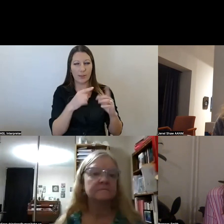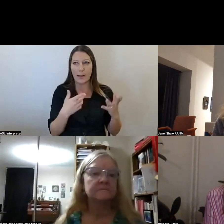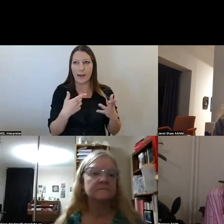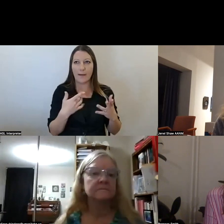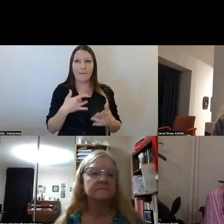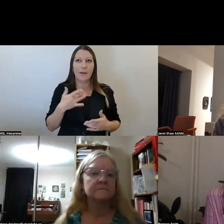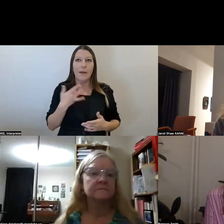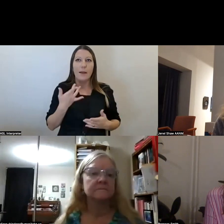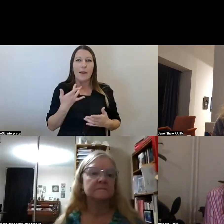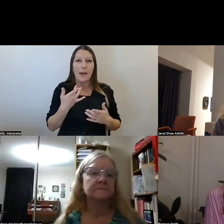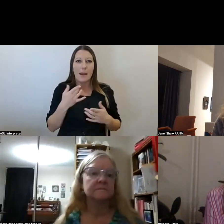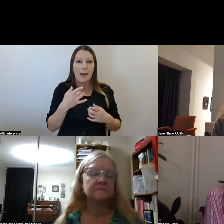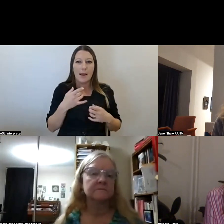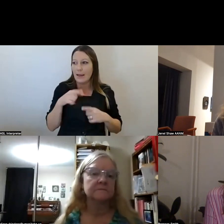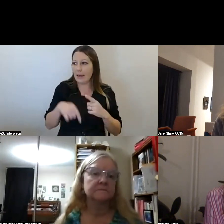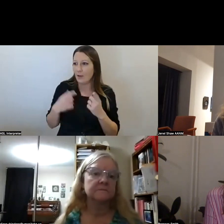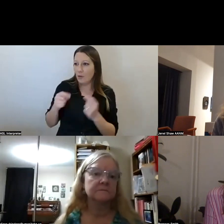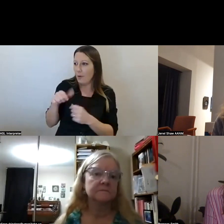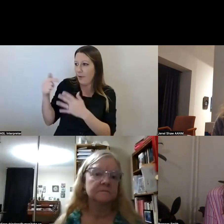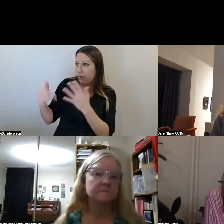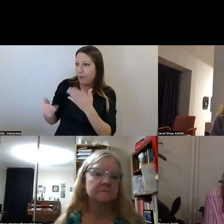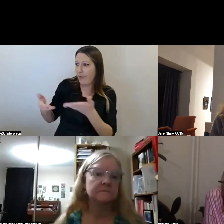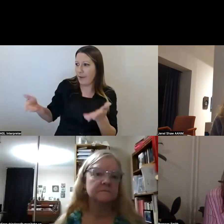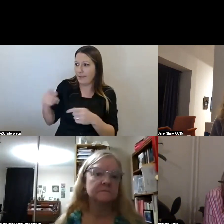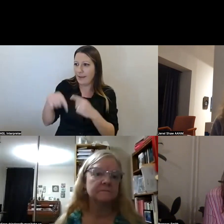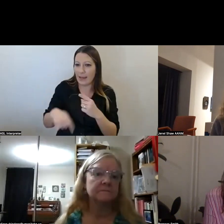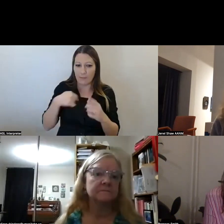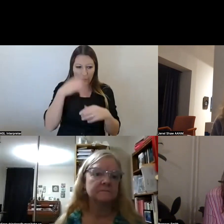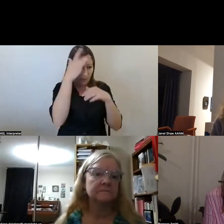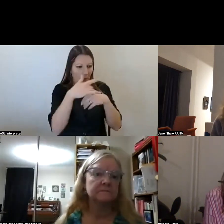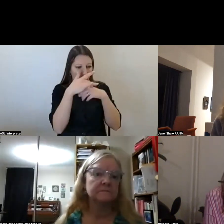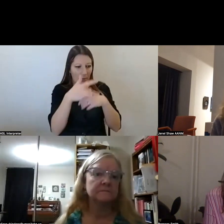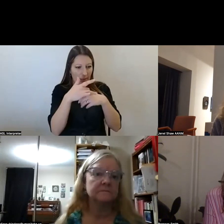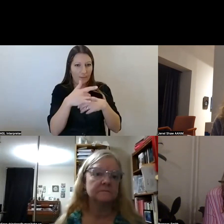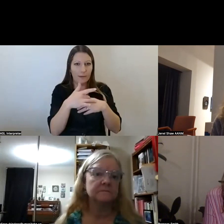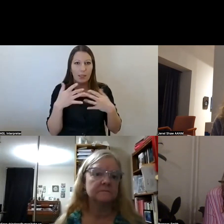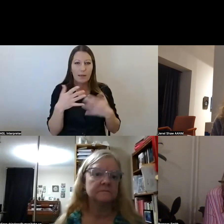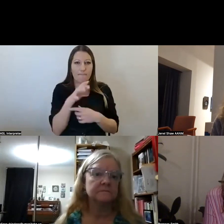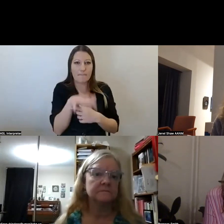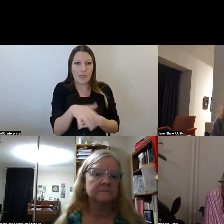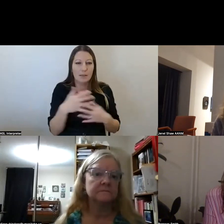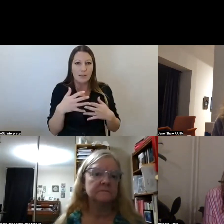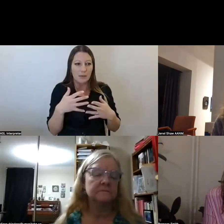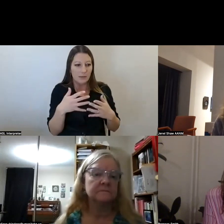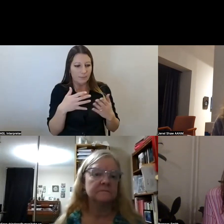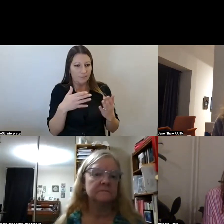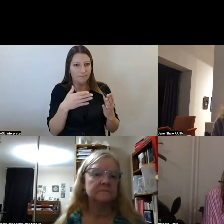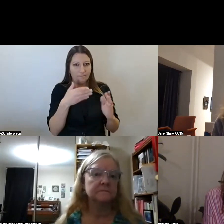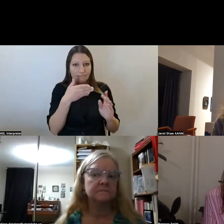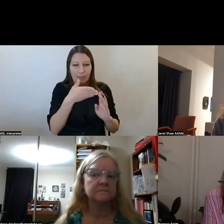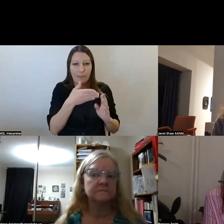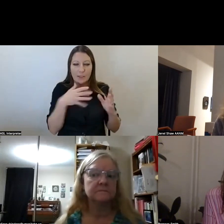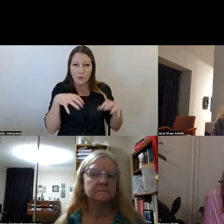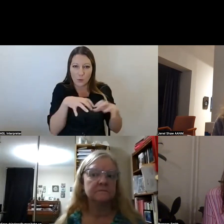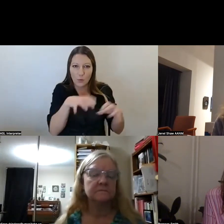can't do anything else. There's just like this compulsive side to it.